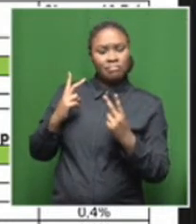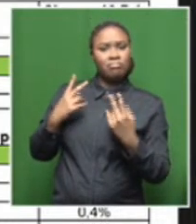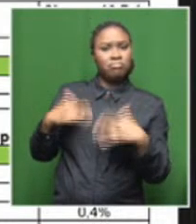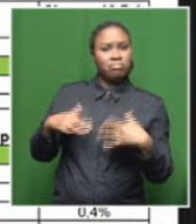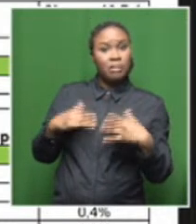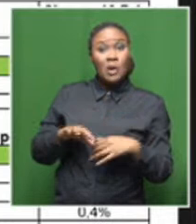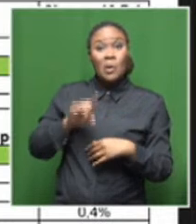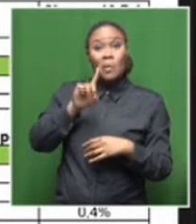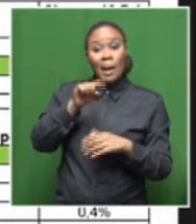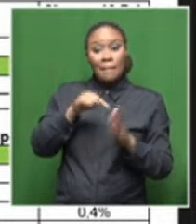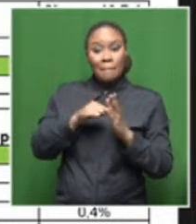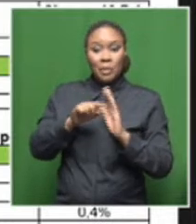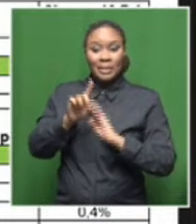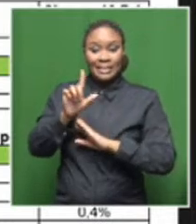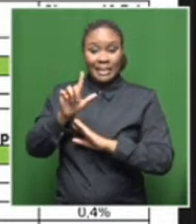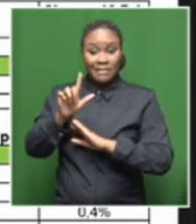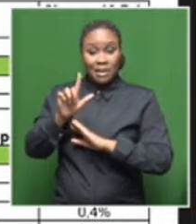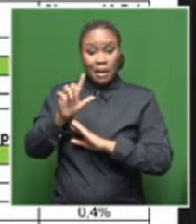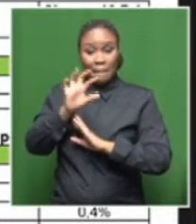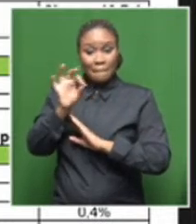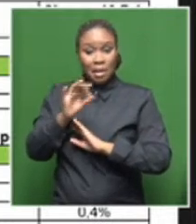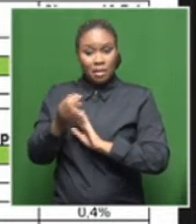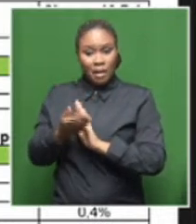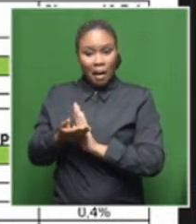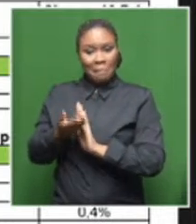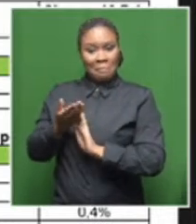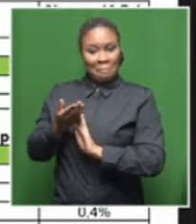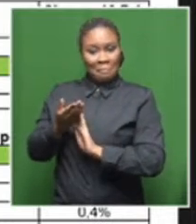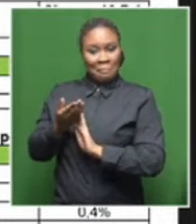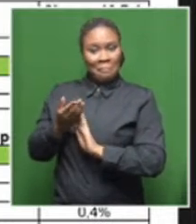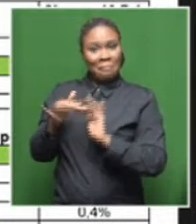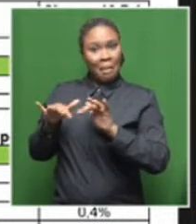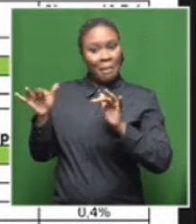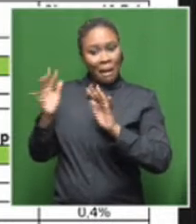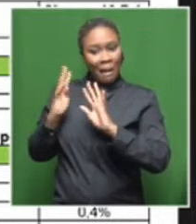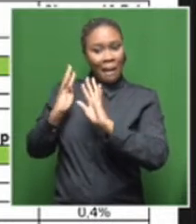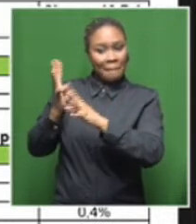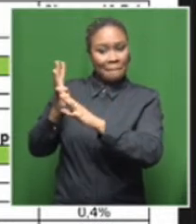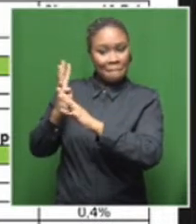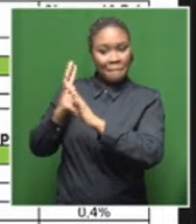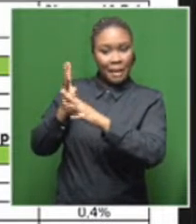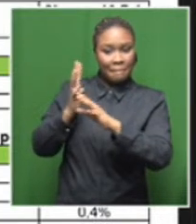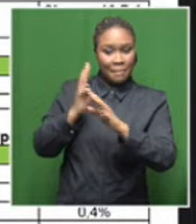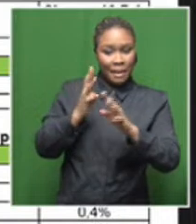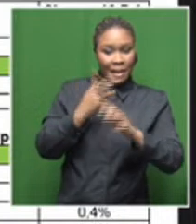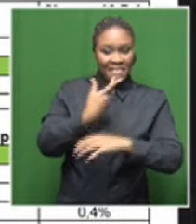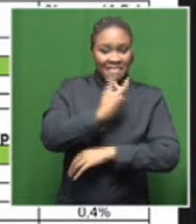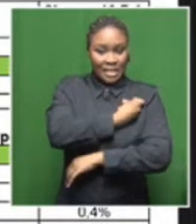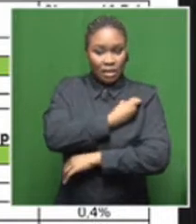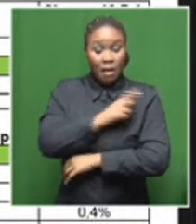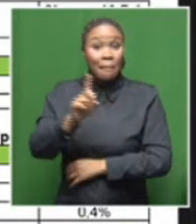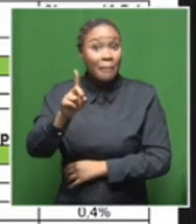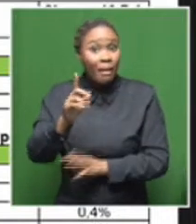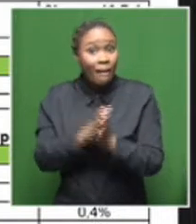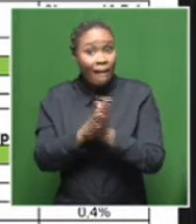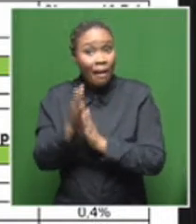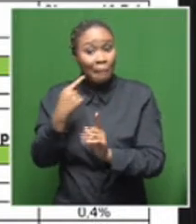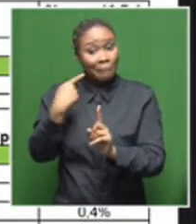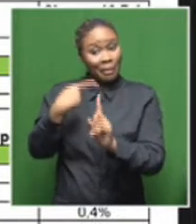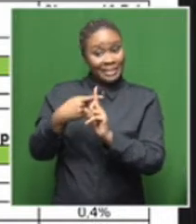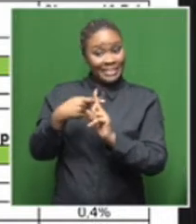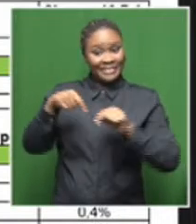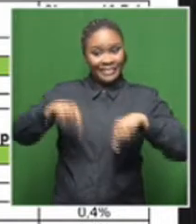1.7% pickup in the vaccination tempo. But very encouraging is Gauteng. There's been a huge effort